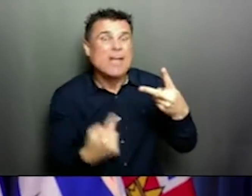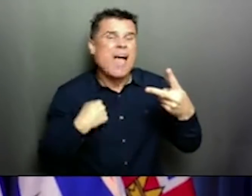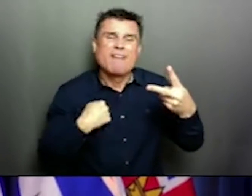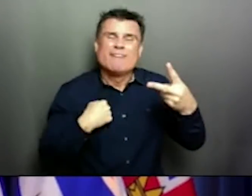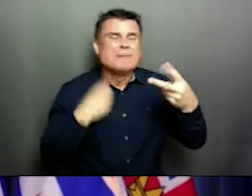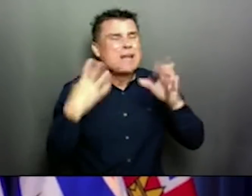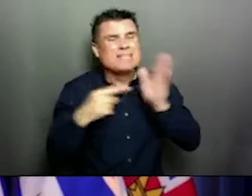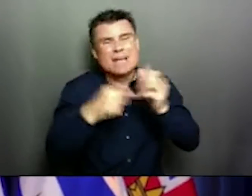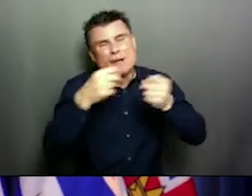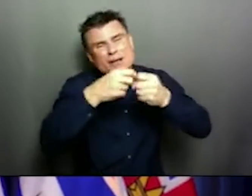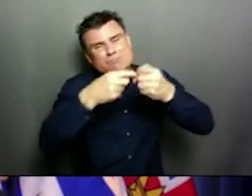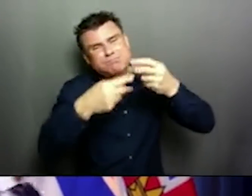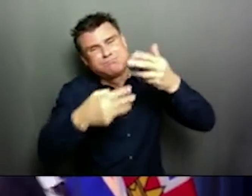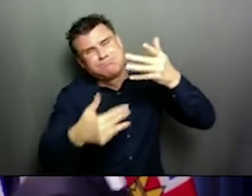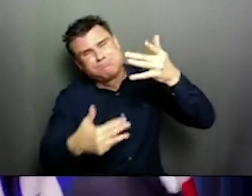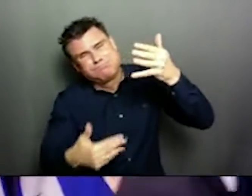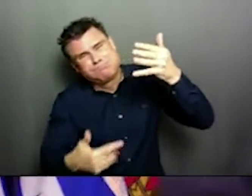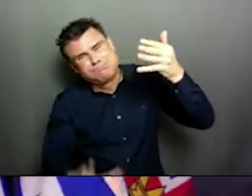safe.